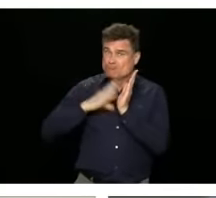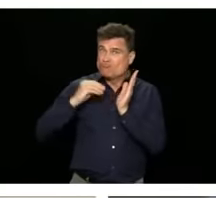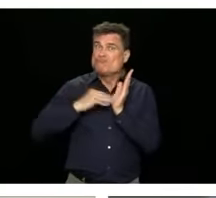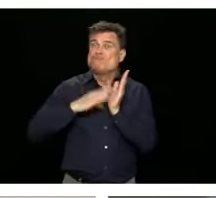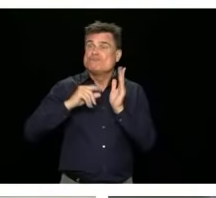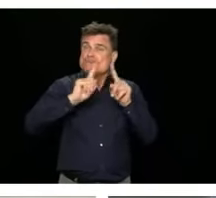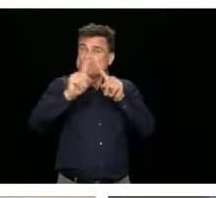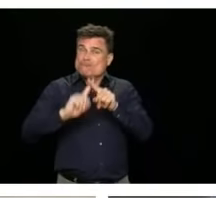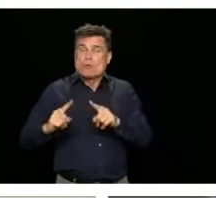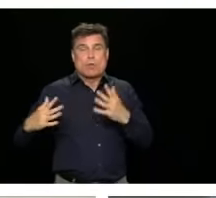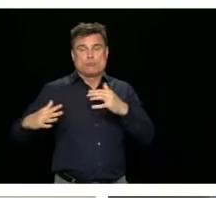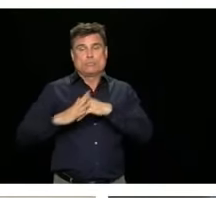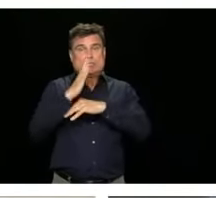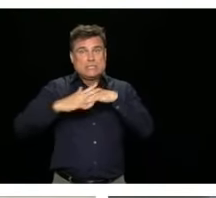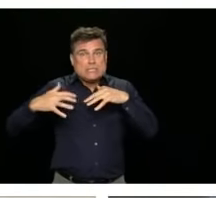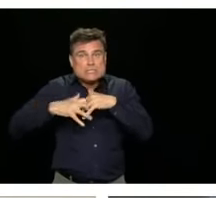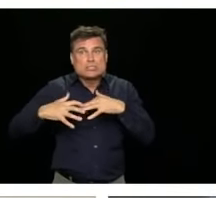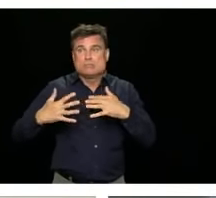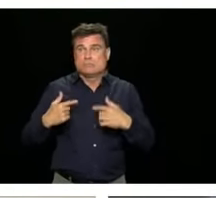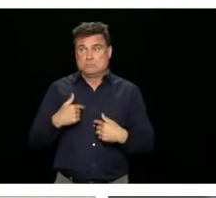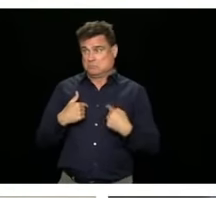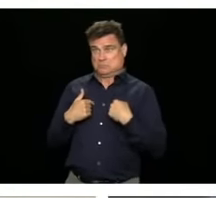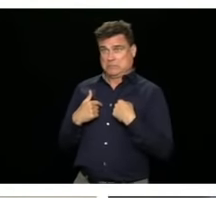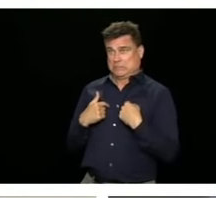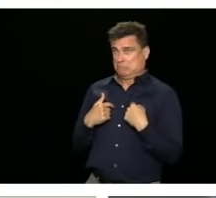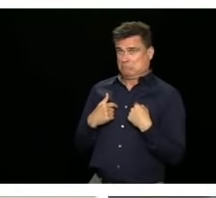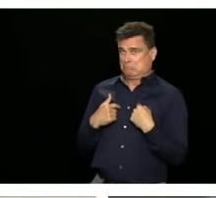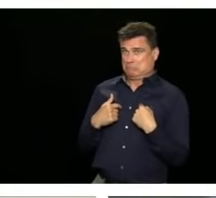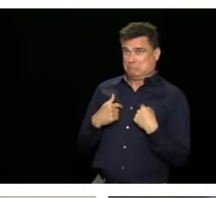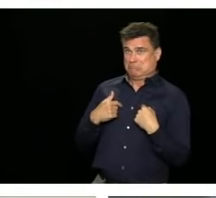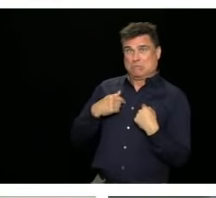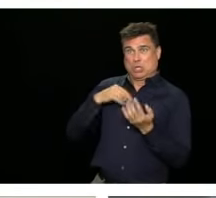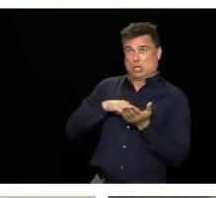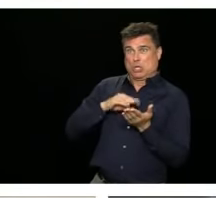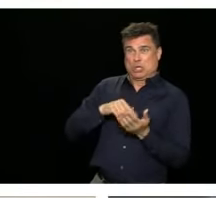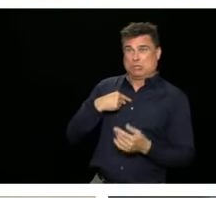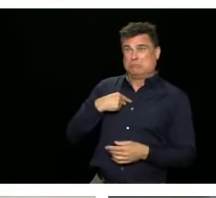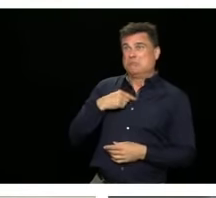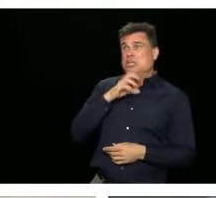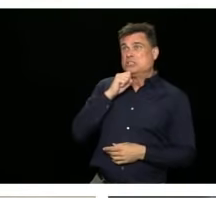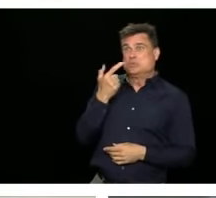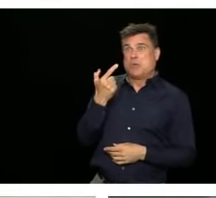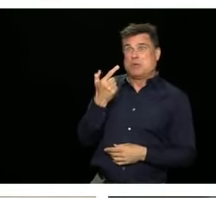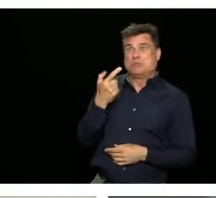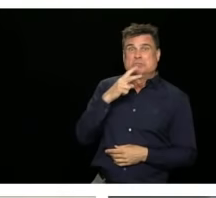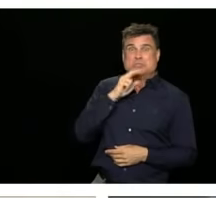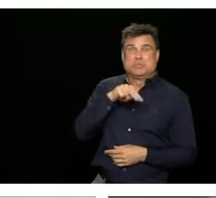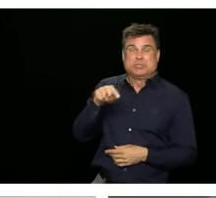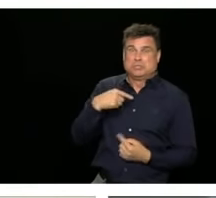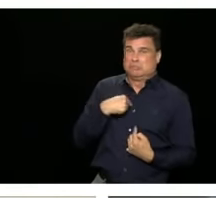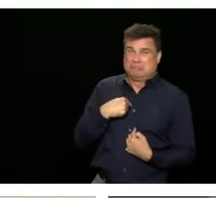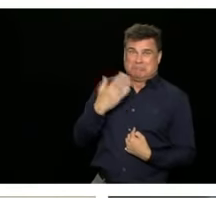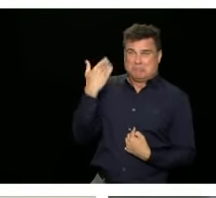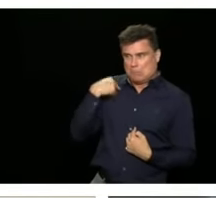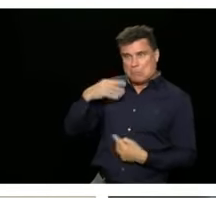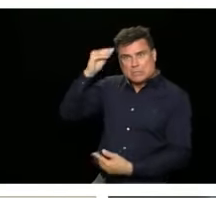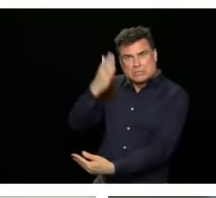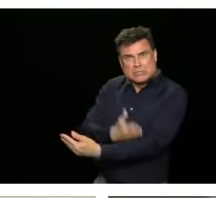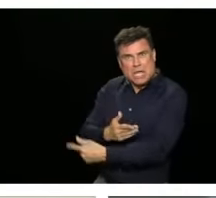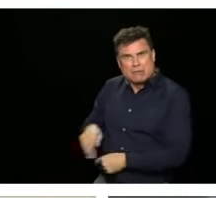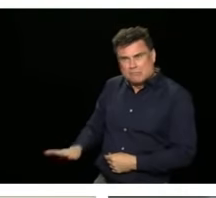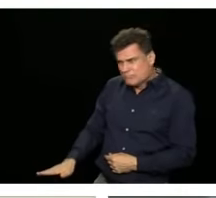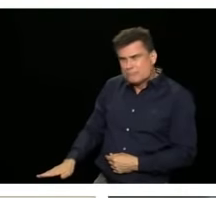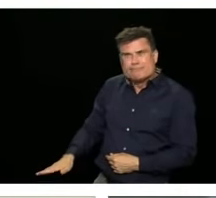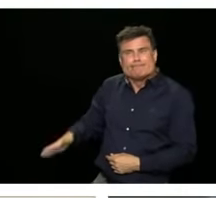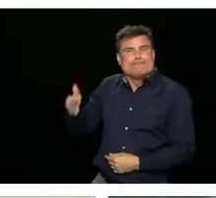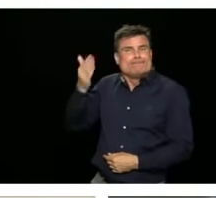And so, you know, the way to change the system, the way to change the education system is by ensuring that the voices, the lived experiences are there in front